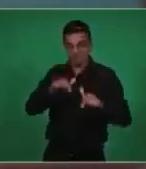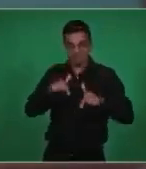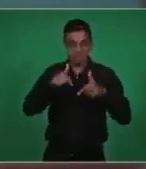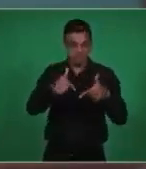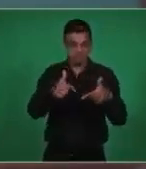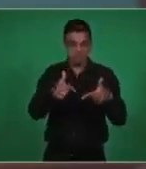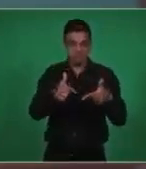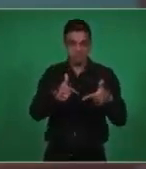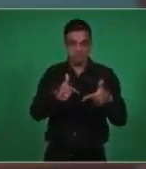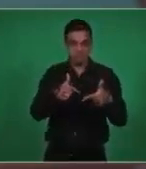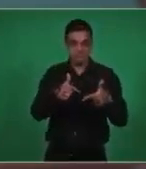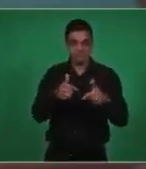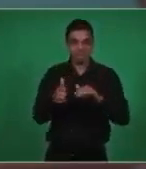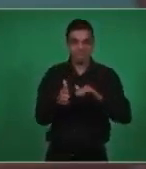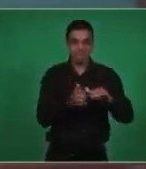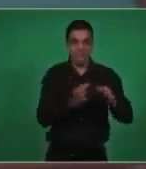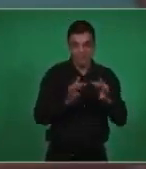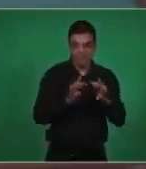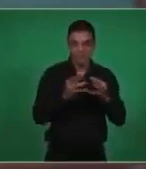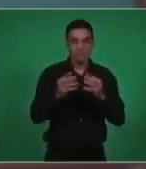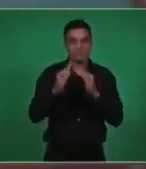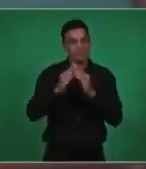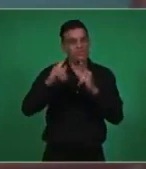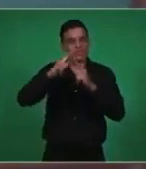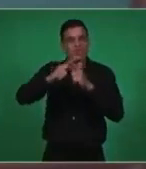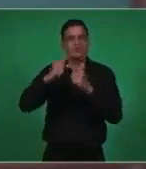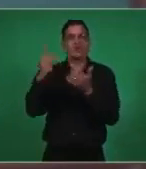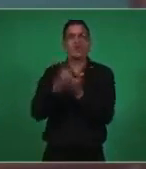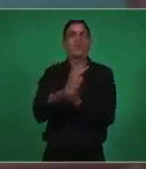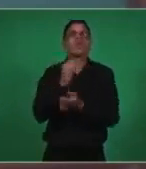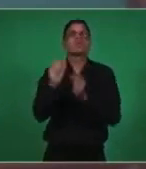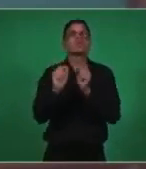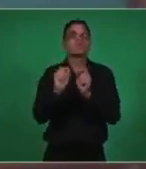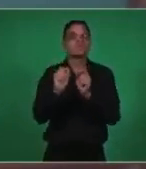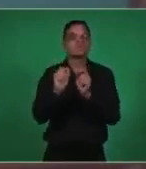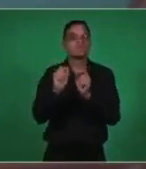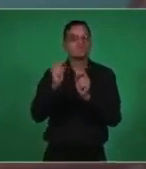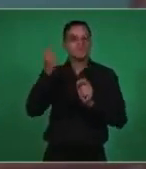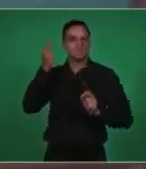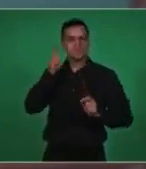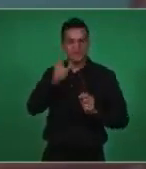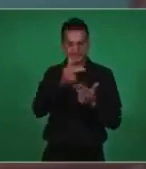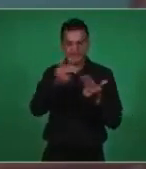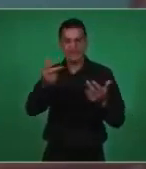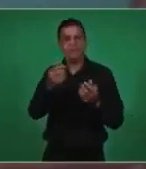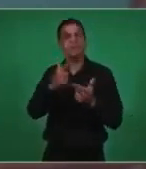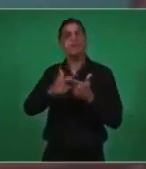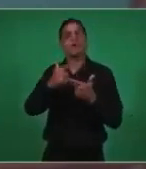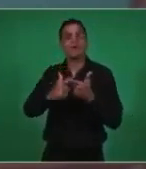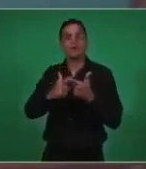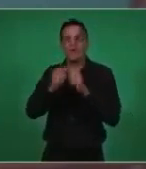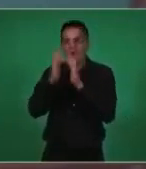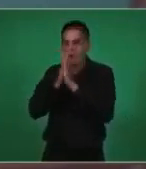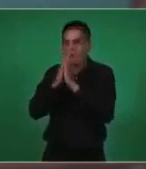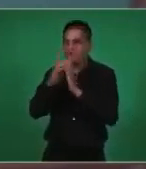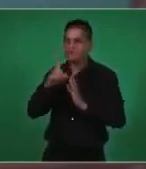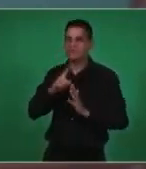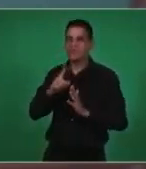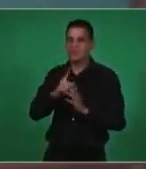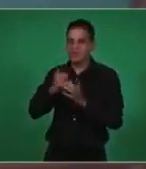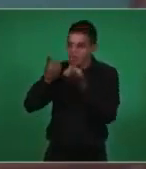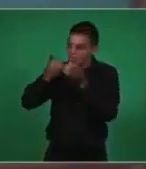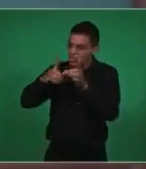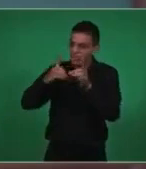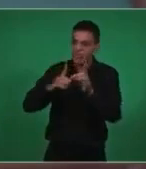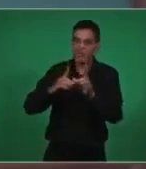today. Everything that we achieve is through prayer. Prayer is part of the doctrine. The great women of the